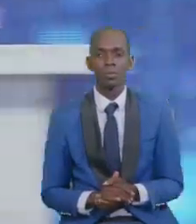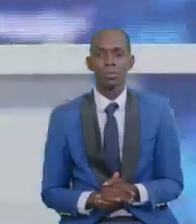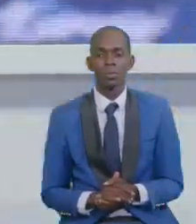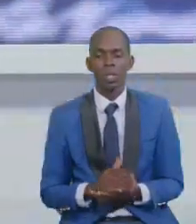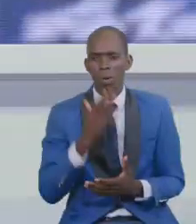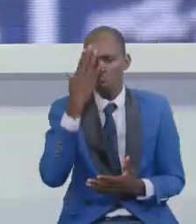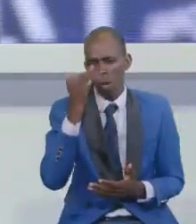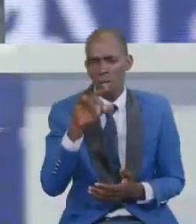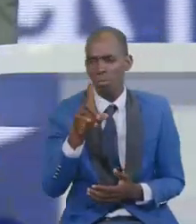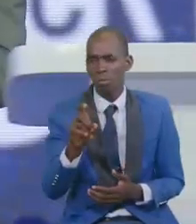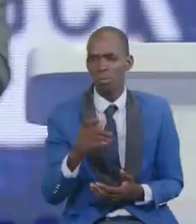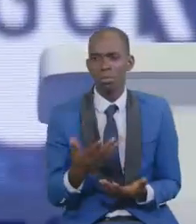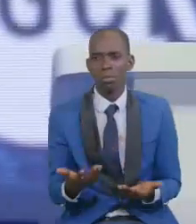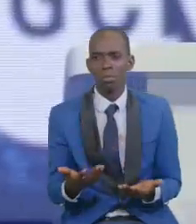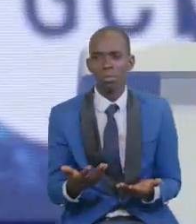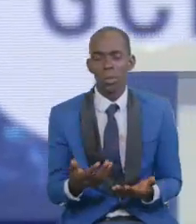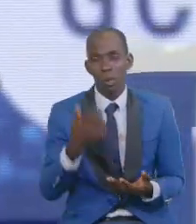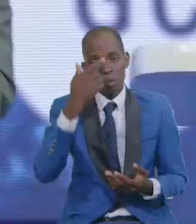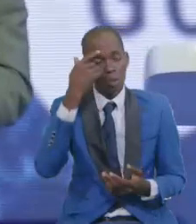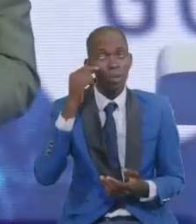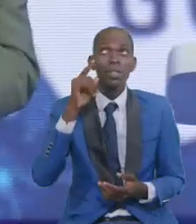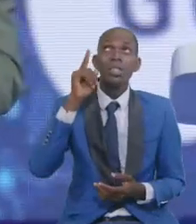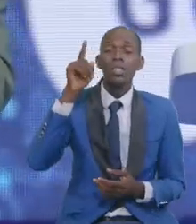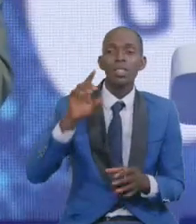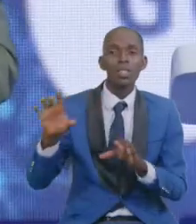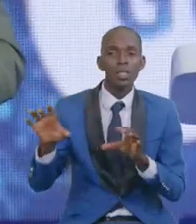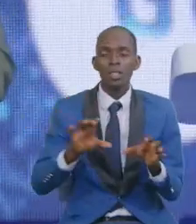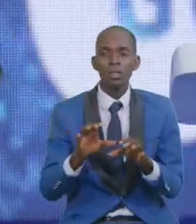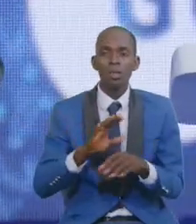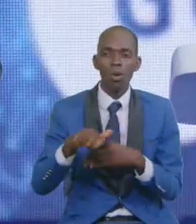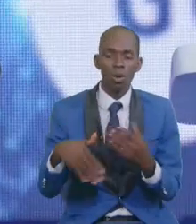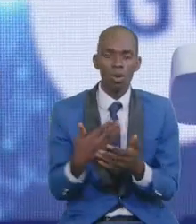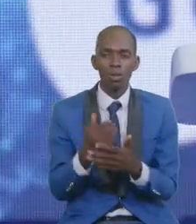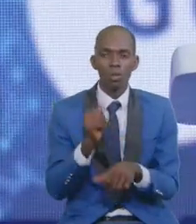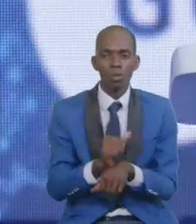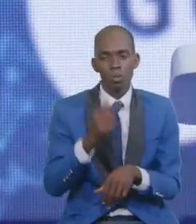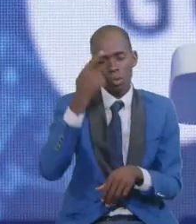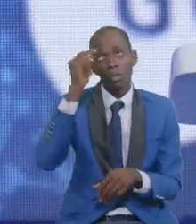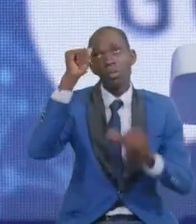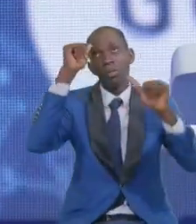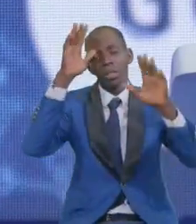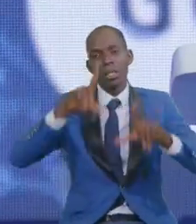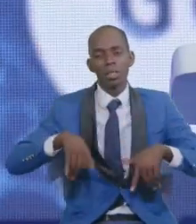Why? Because he did all his works by the Father living inside him.